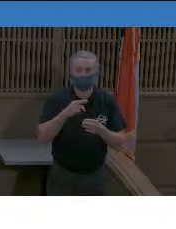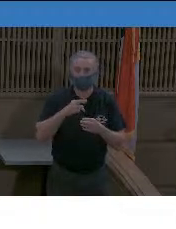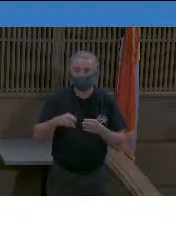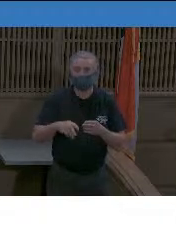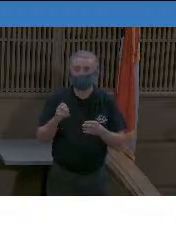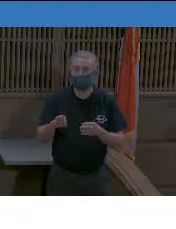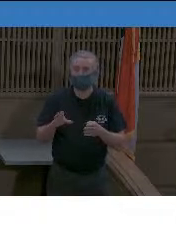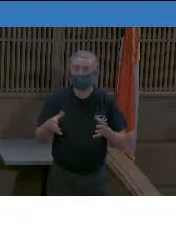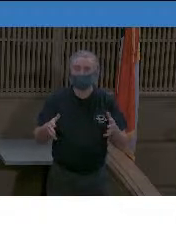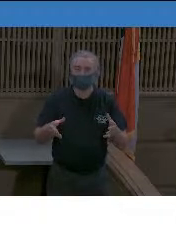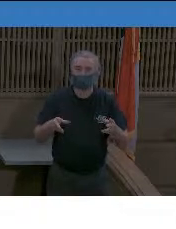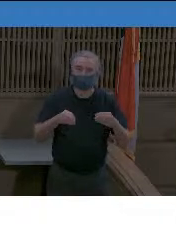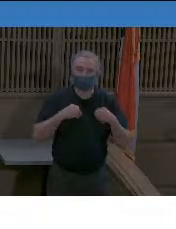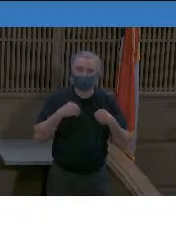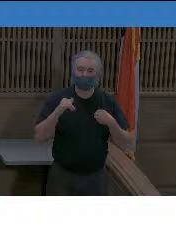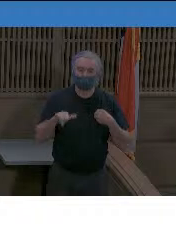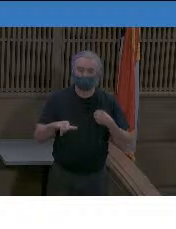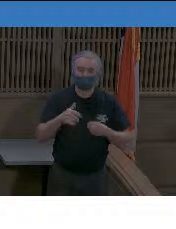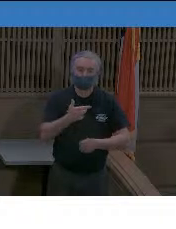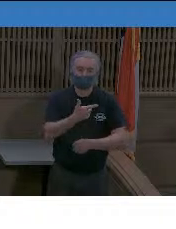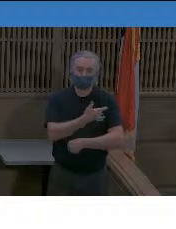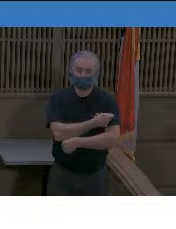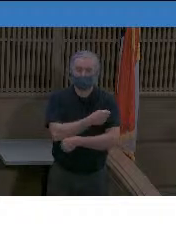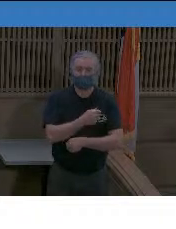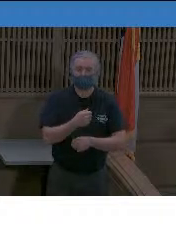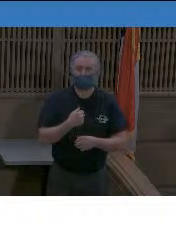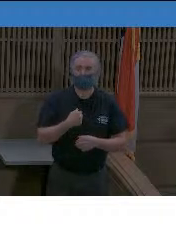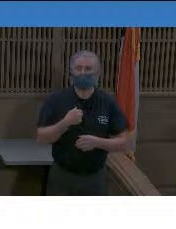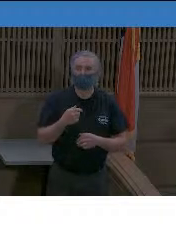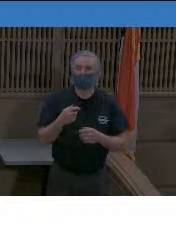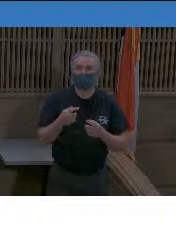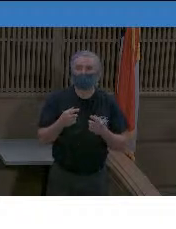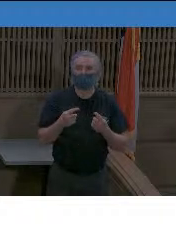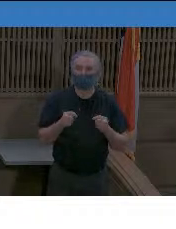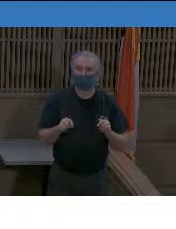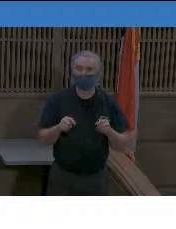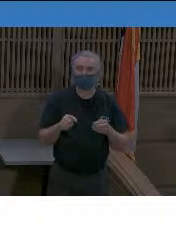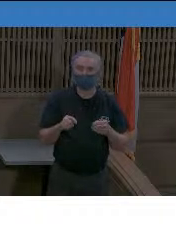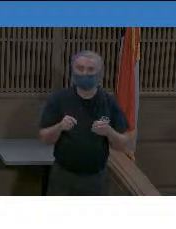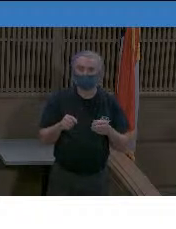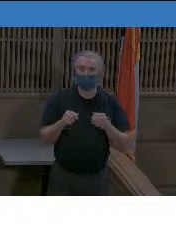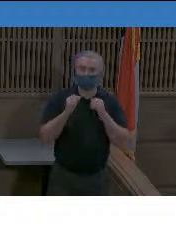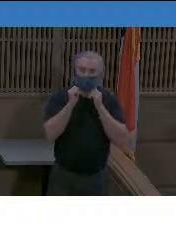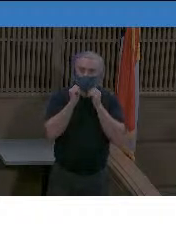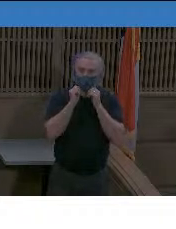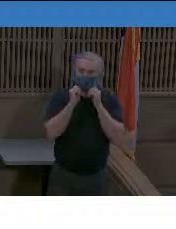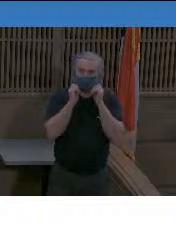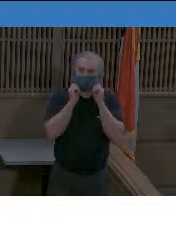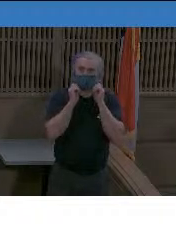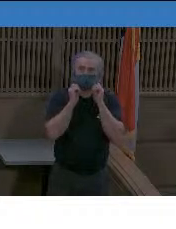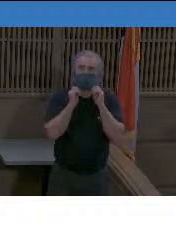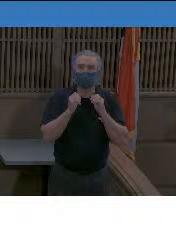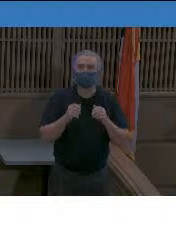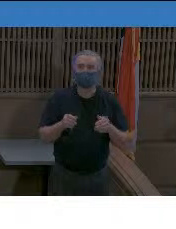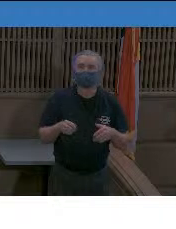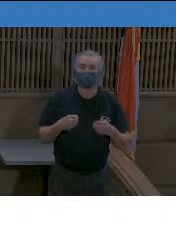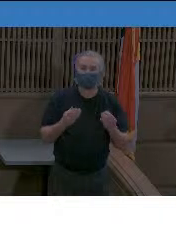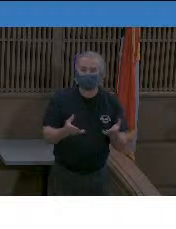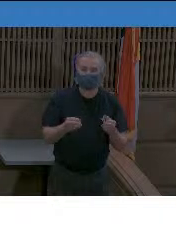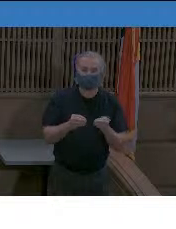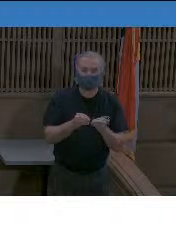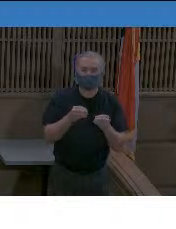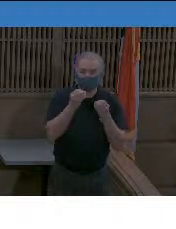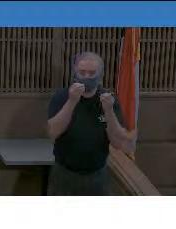community. I want to deliver again how do I get the vaccine? Because we have a lot of people that want the vaccine. There's a